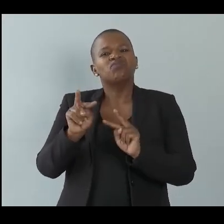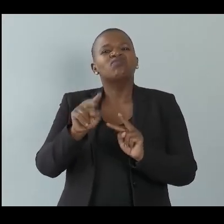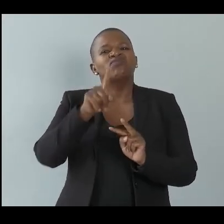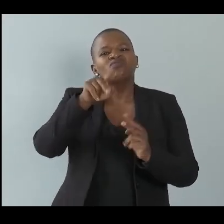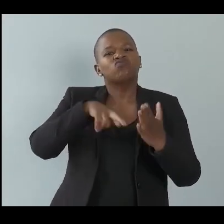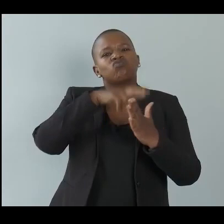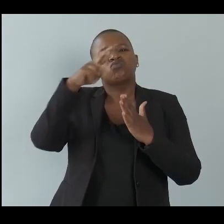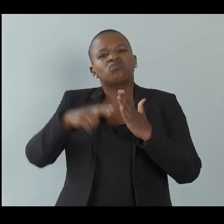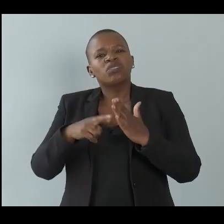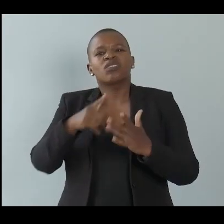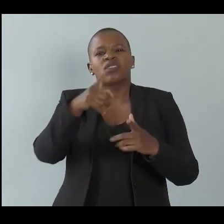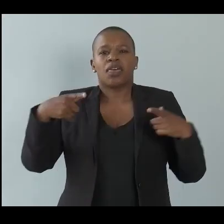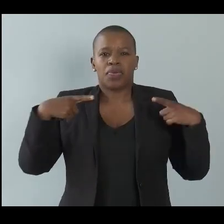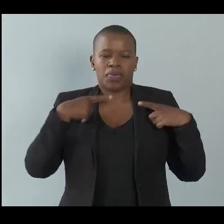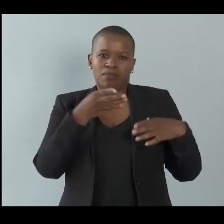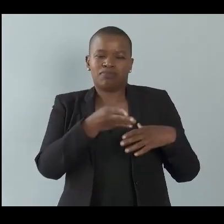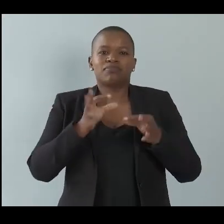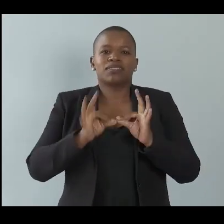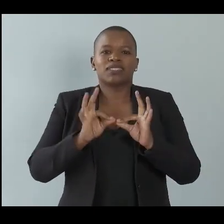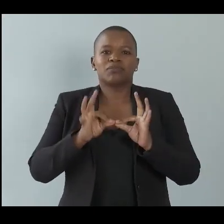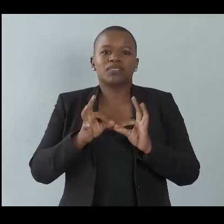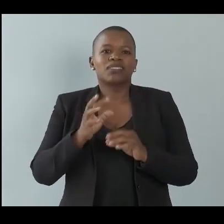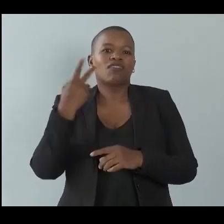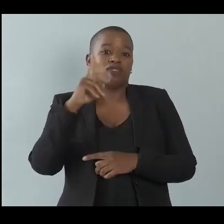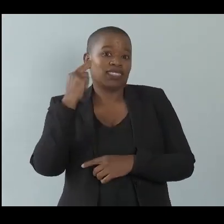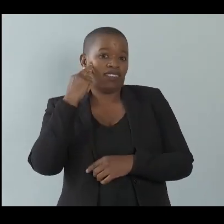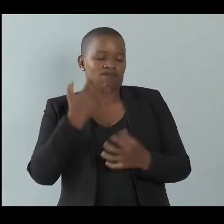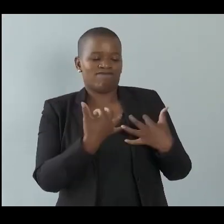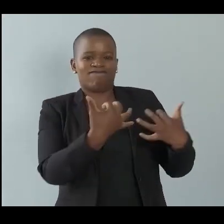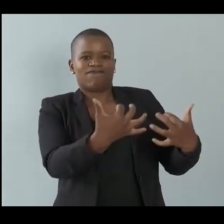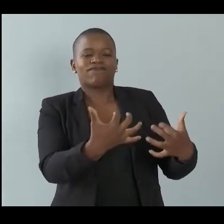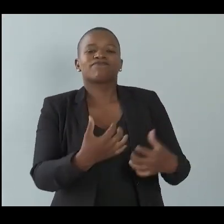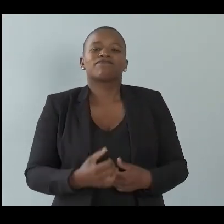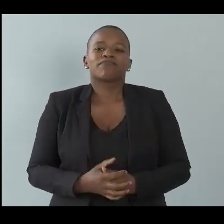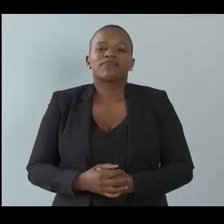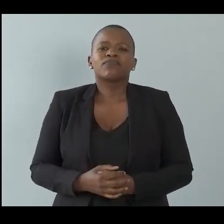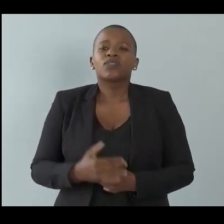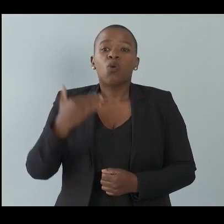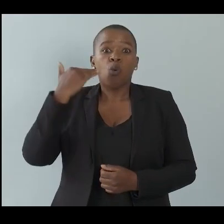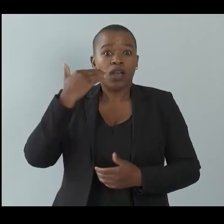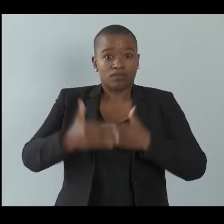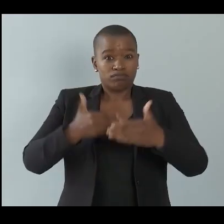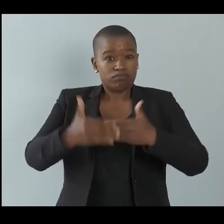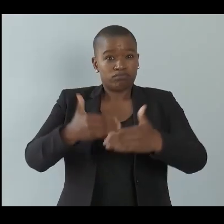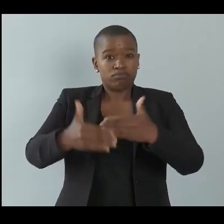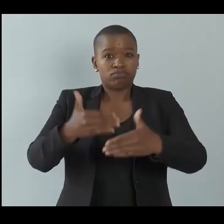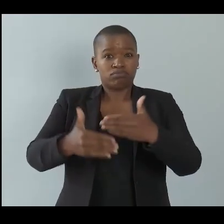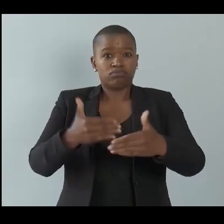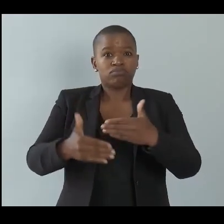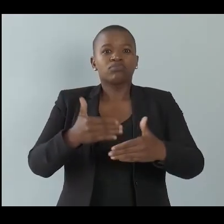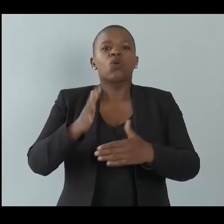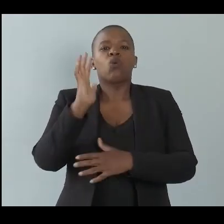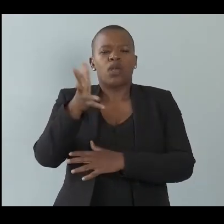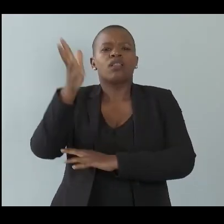on behalf of the deaf community. As a reminder, during the call, we'll be making forward-looking statements. Please look